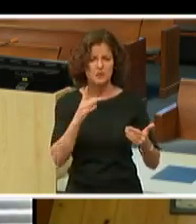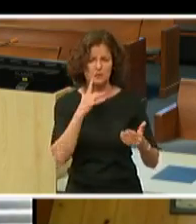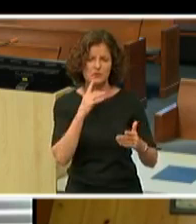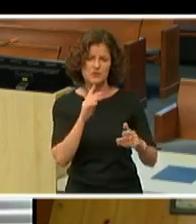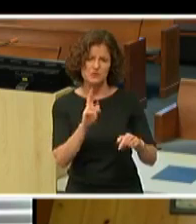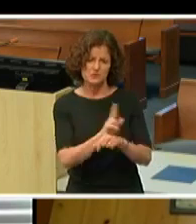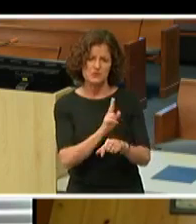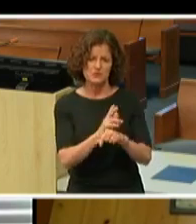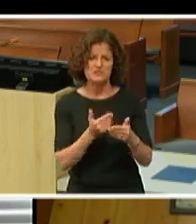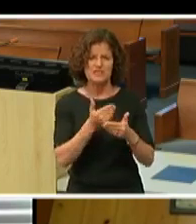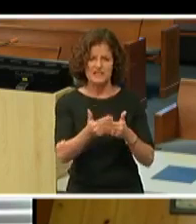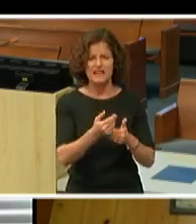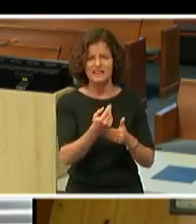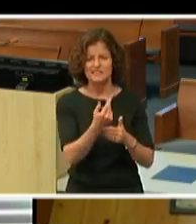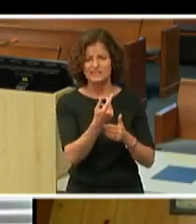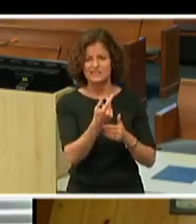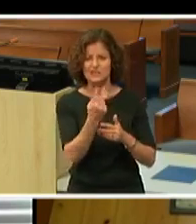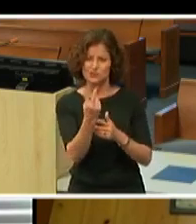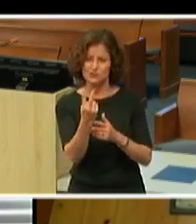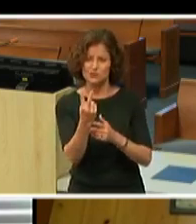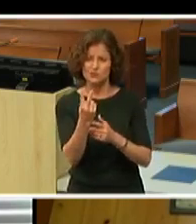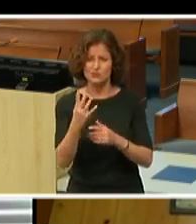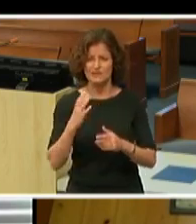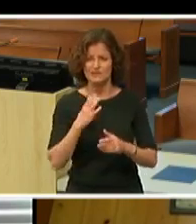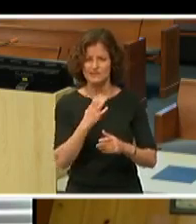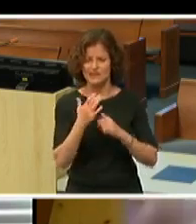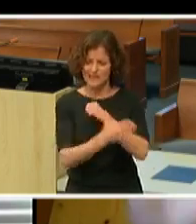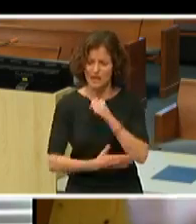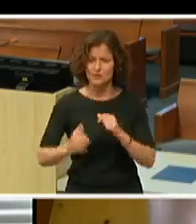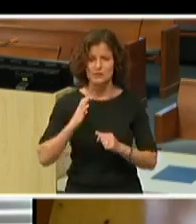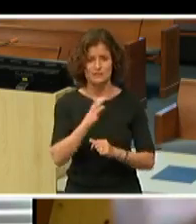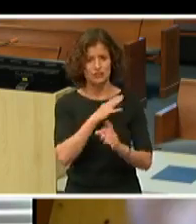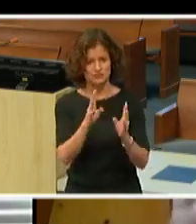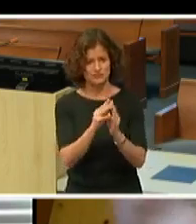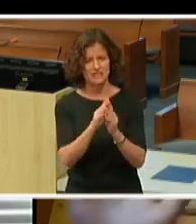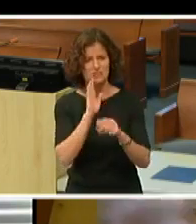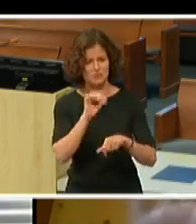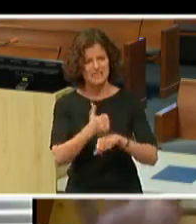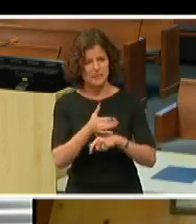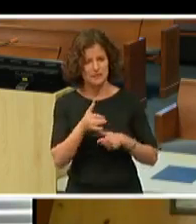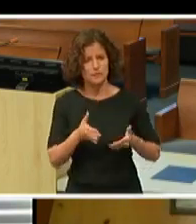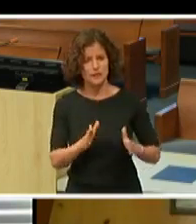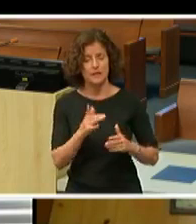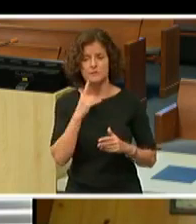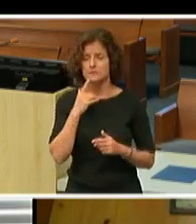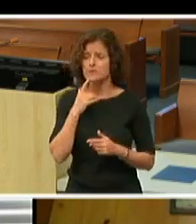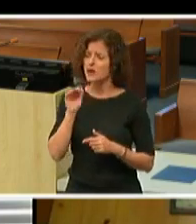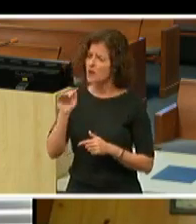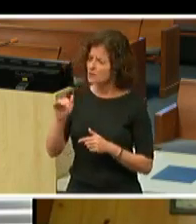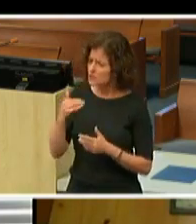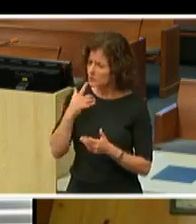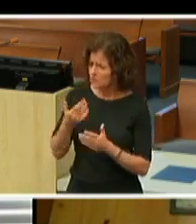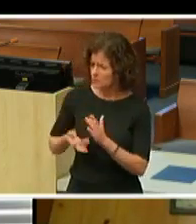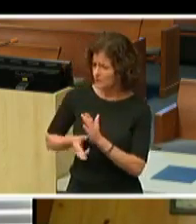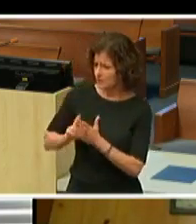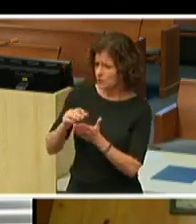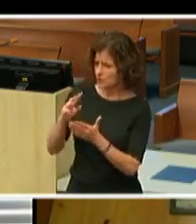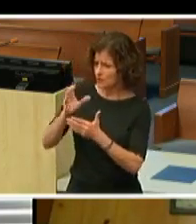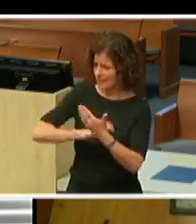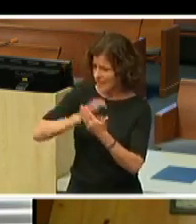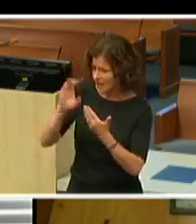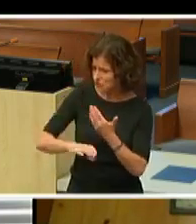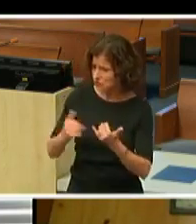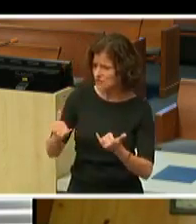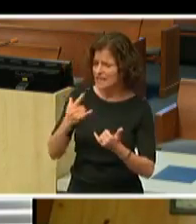have our next couple of county commission meetings. And Madam Manager, we were going over the calendar today. Is the next